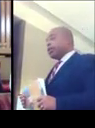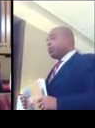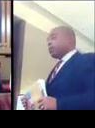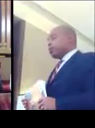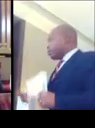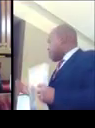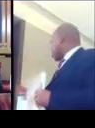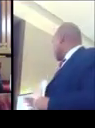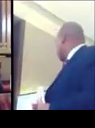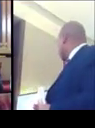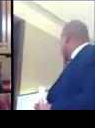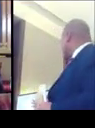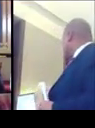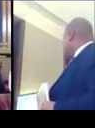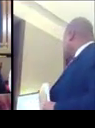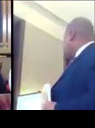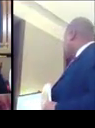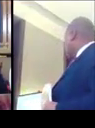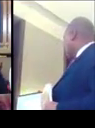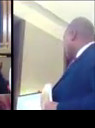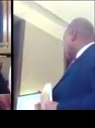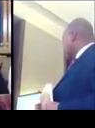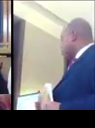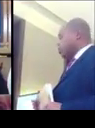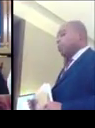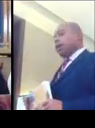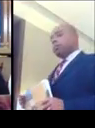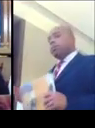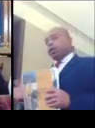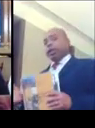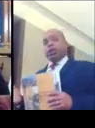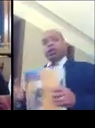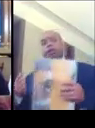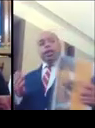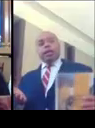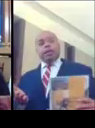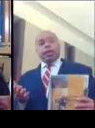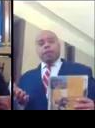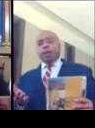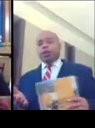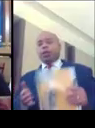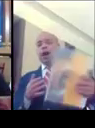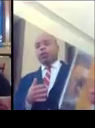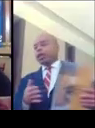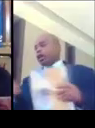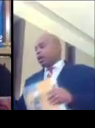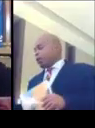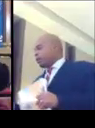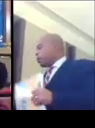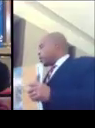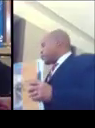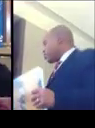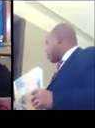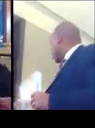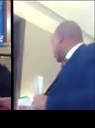the online too, but also community. But we had working groups that also met monthly. So these had different topics. So housing,